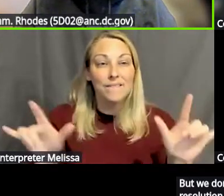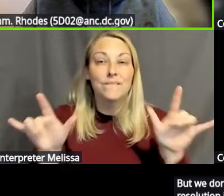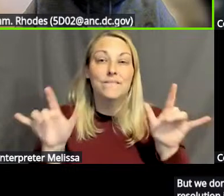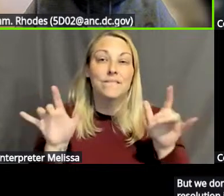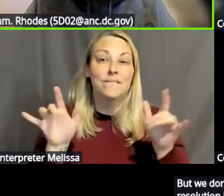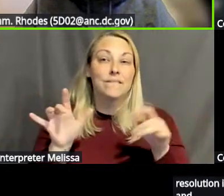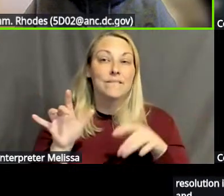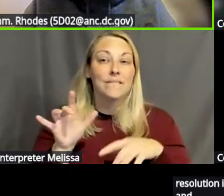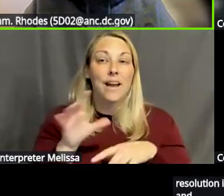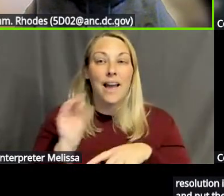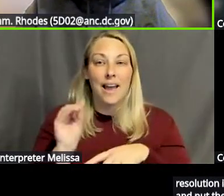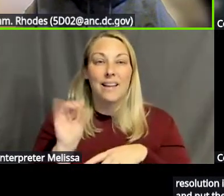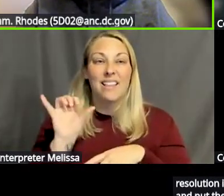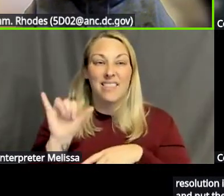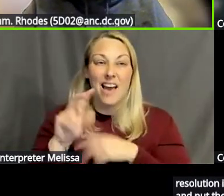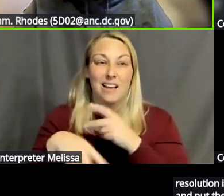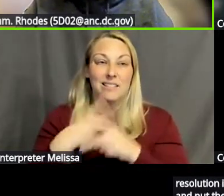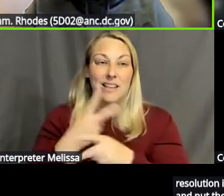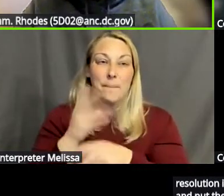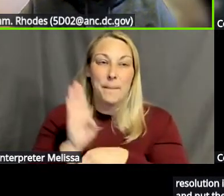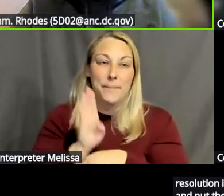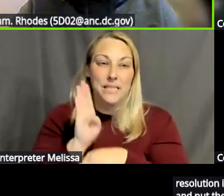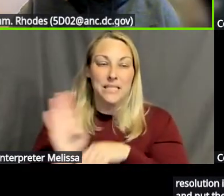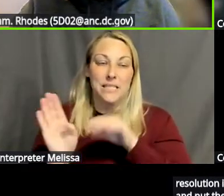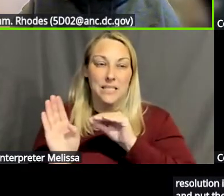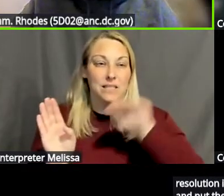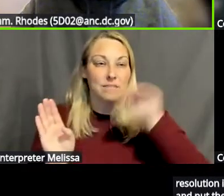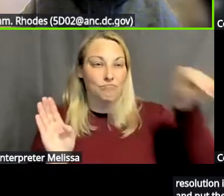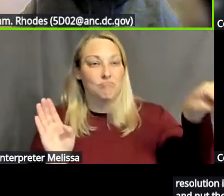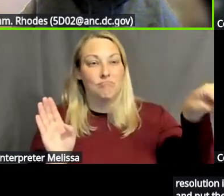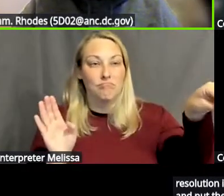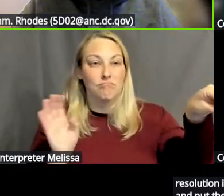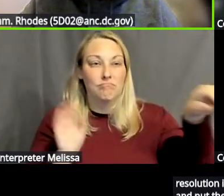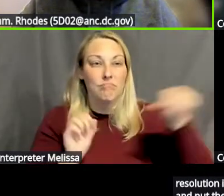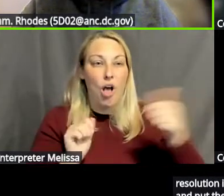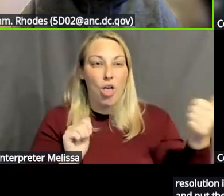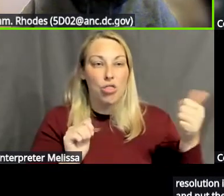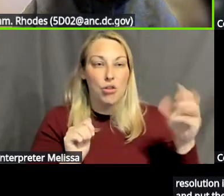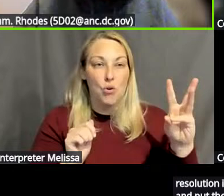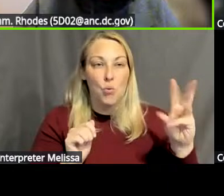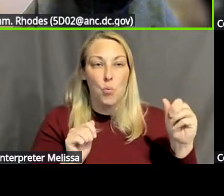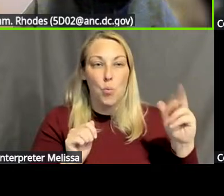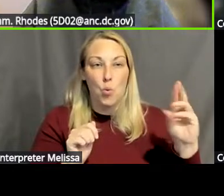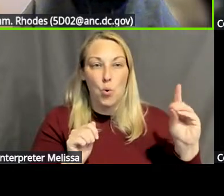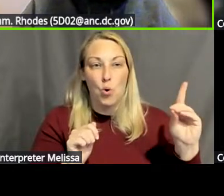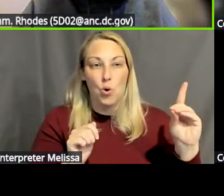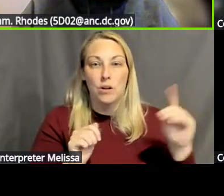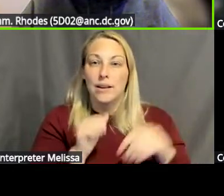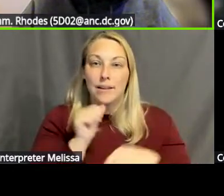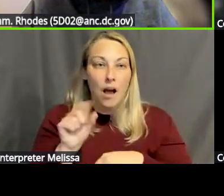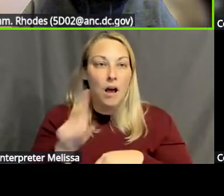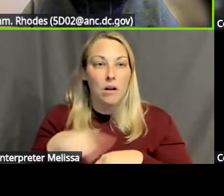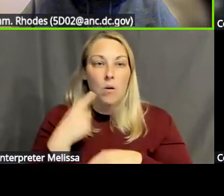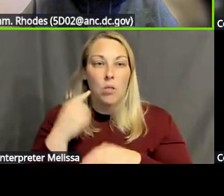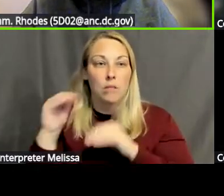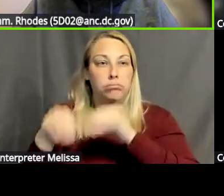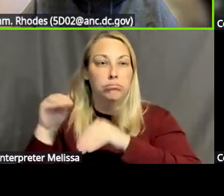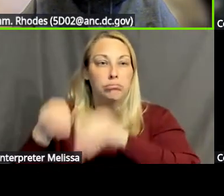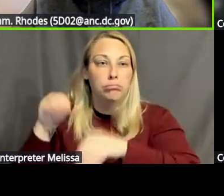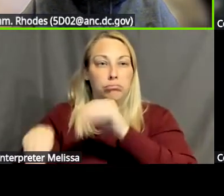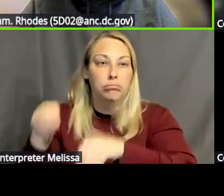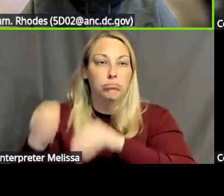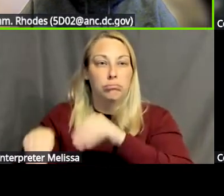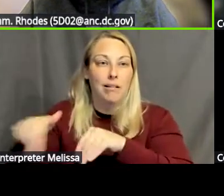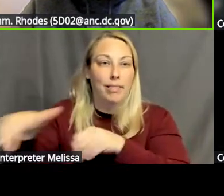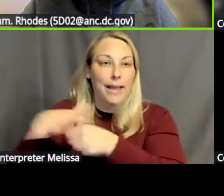put these type of businesses in other wards, um, versus putting them all in Ivy City.